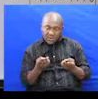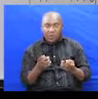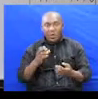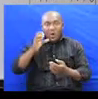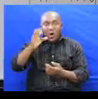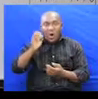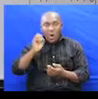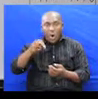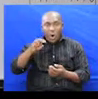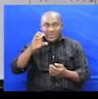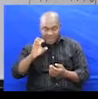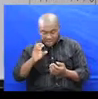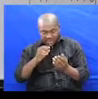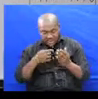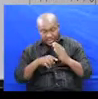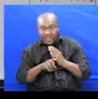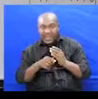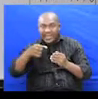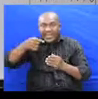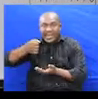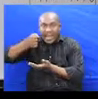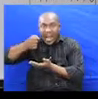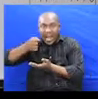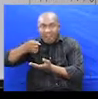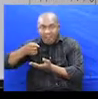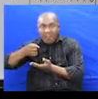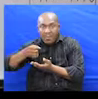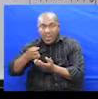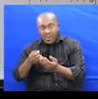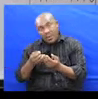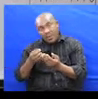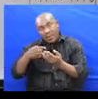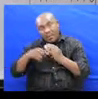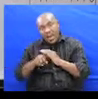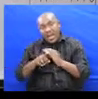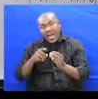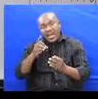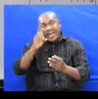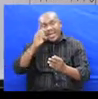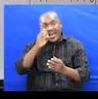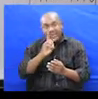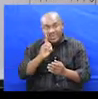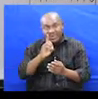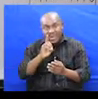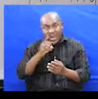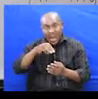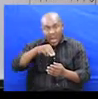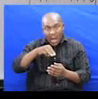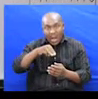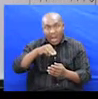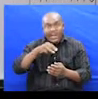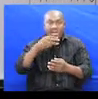concentration in grams per decimeter cubic divided by what? Divided